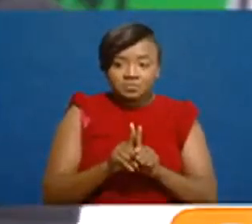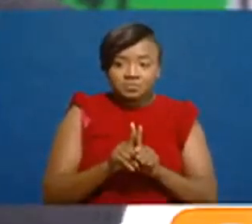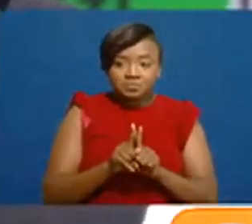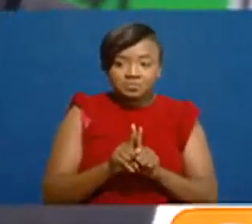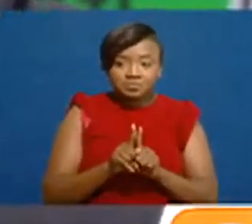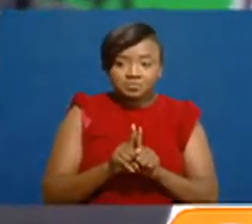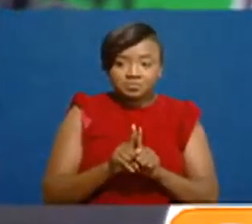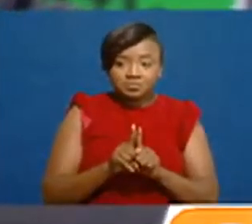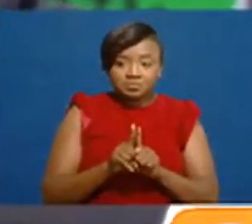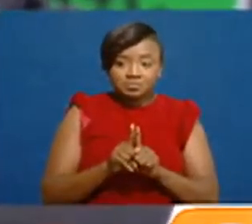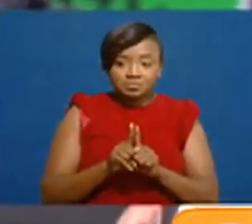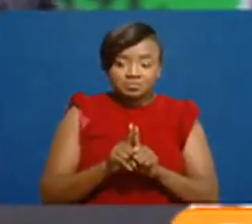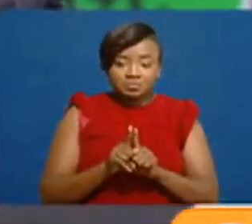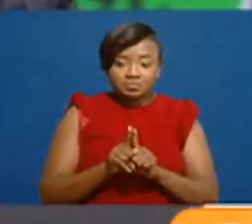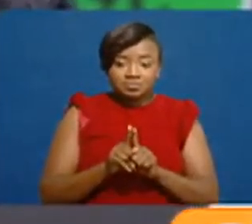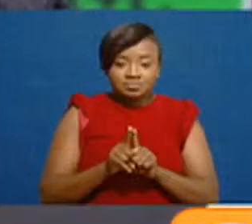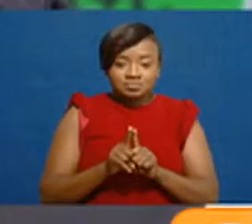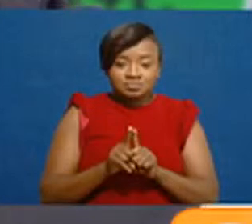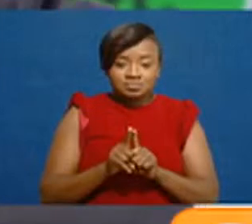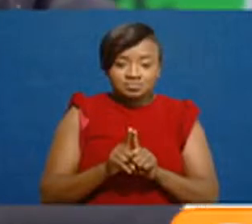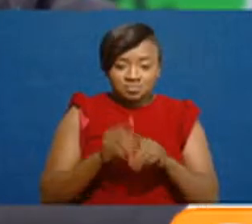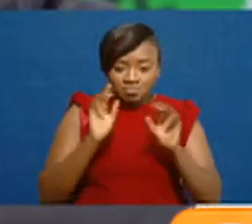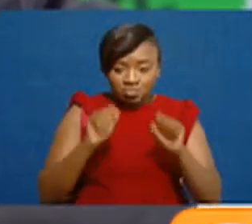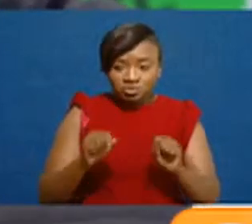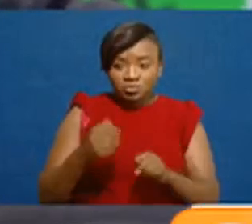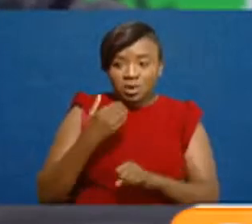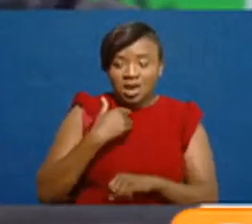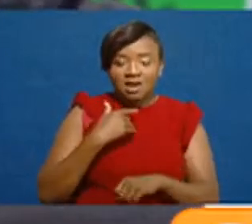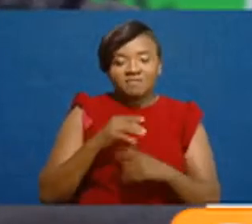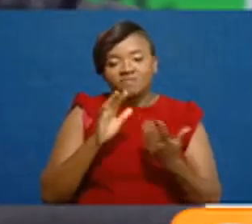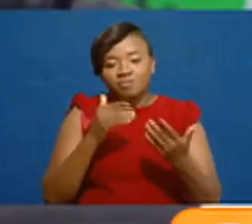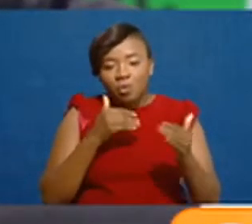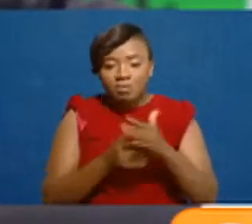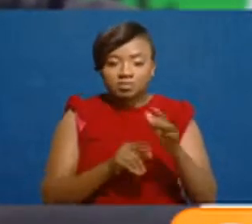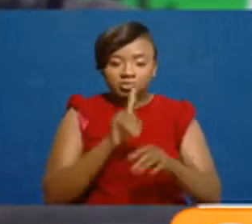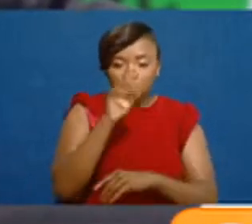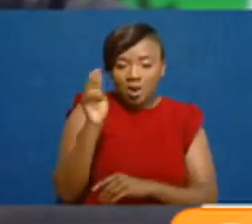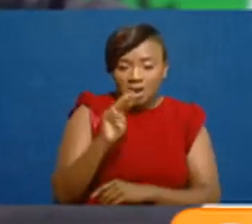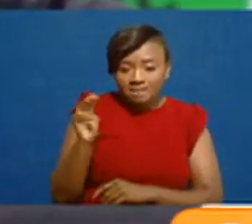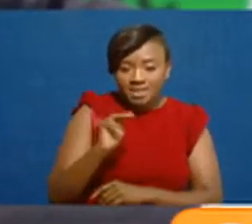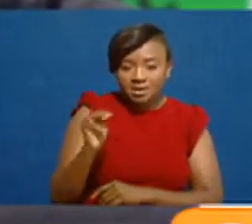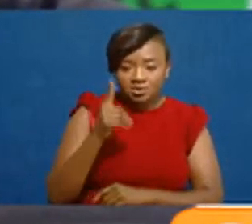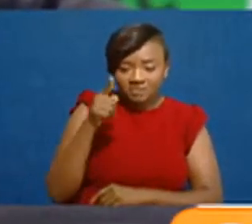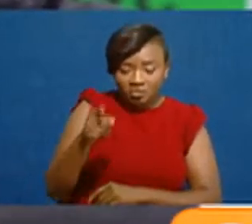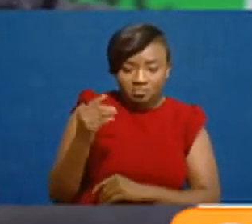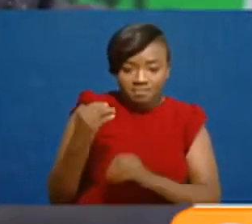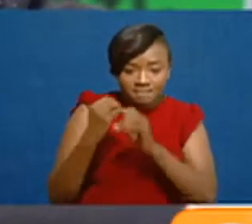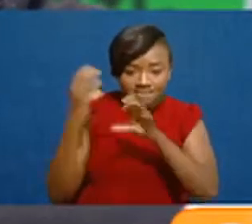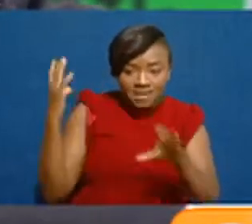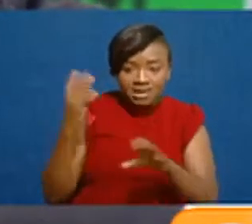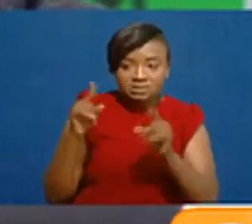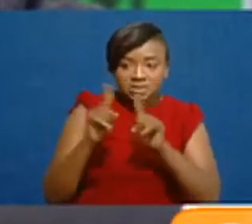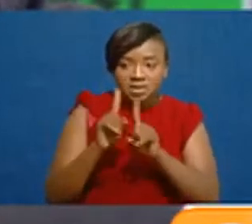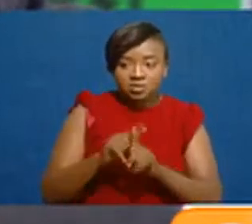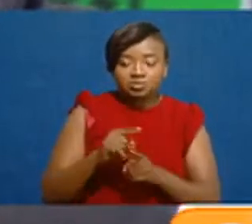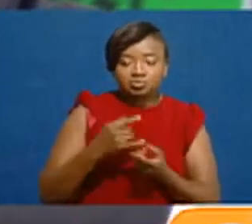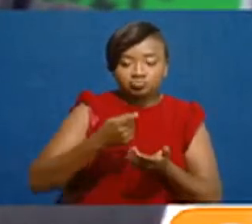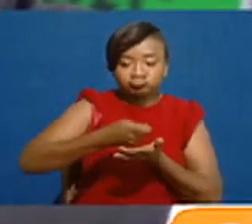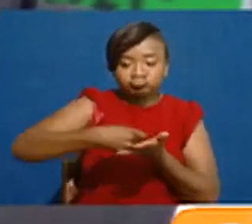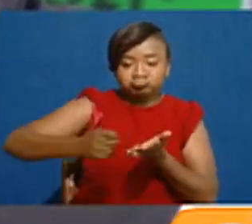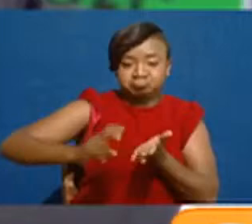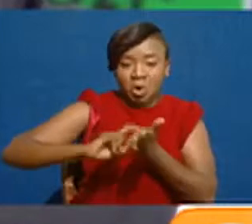example, one of the buses will put out a deposit of up to $1 million for that bus and sign a pay as you drive